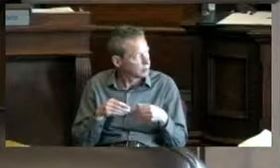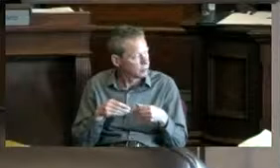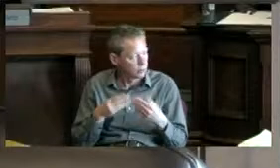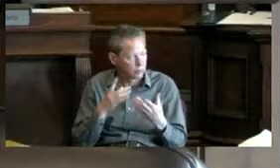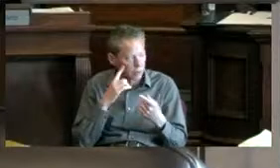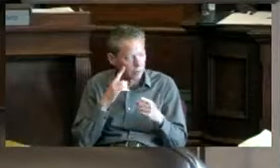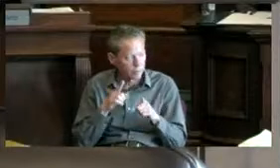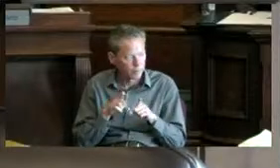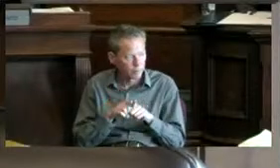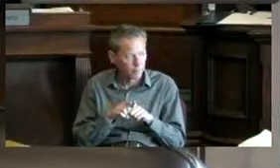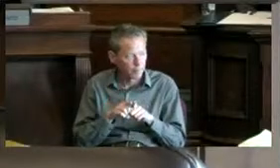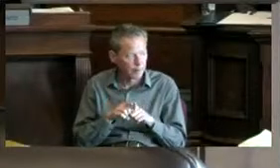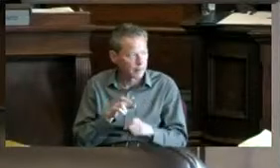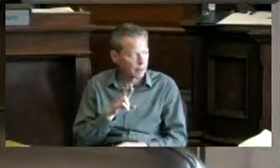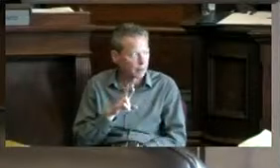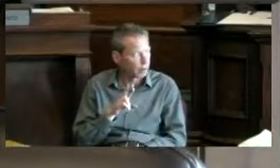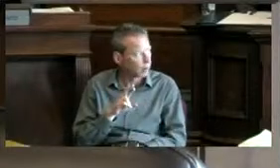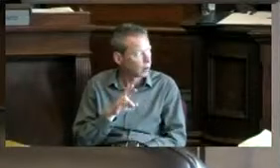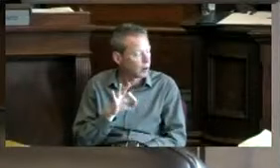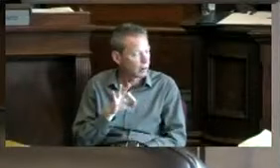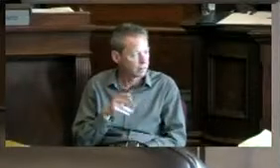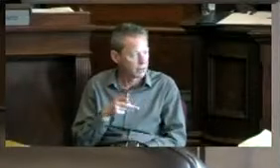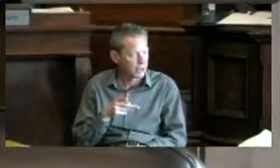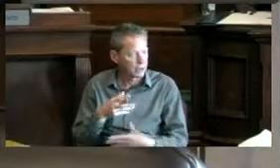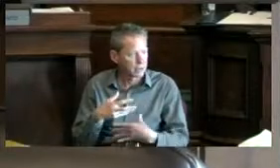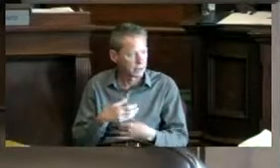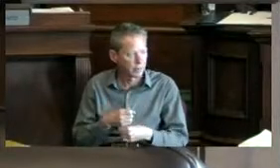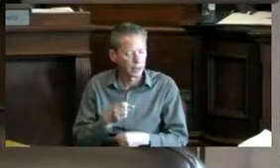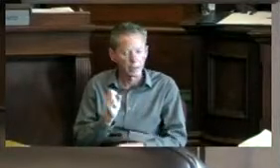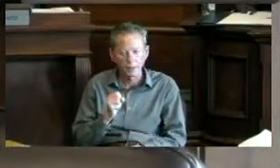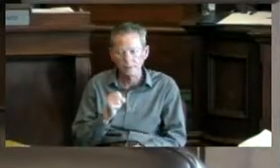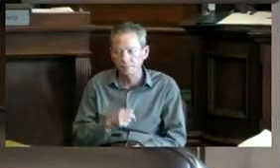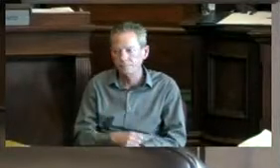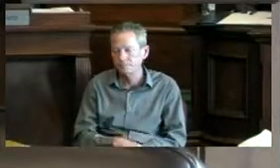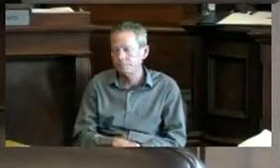to? Oh, you're looking for RFP summary. Yeah, RFP summary.